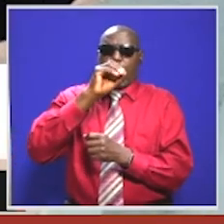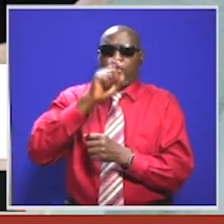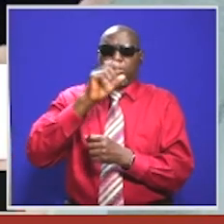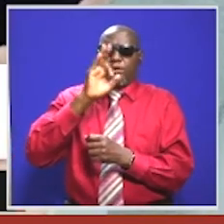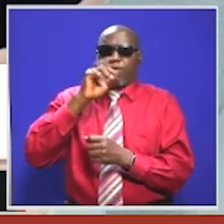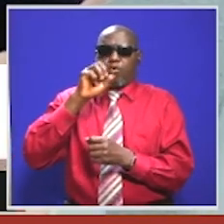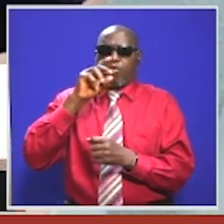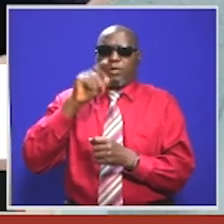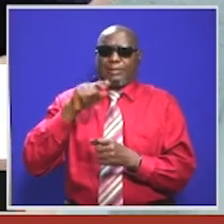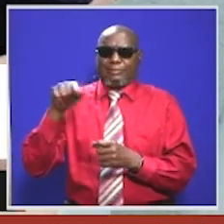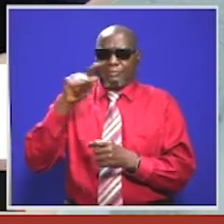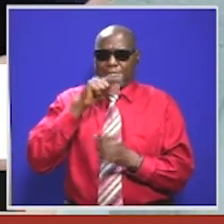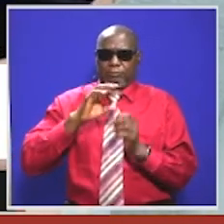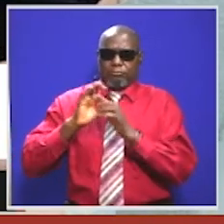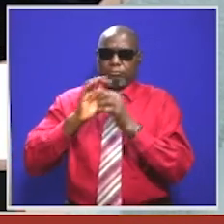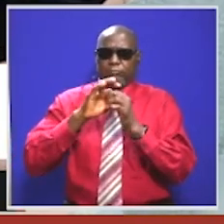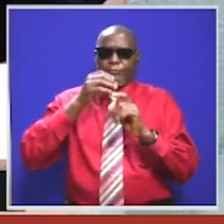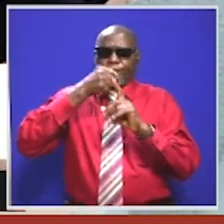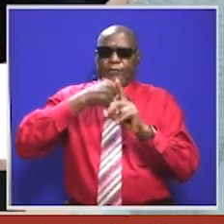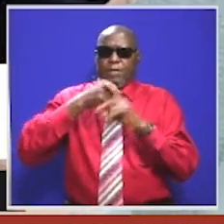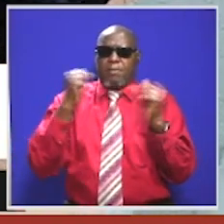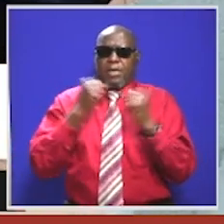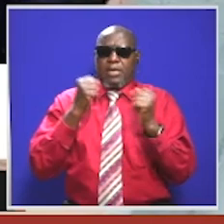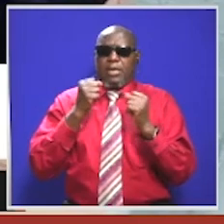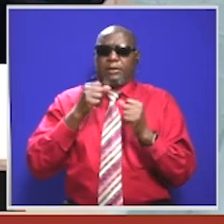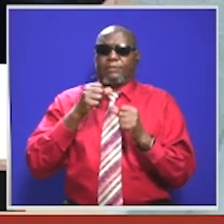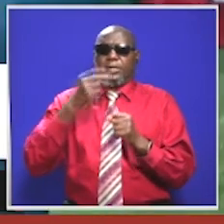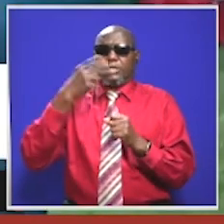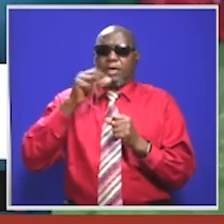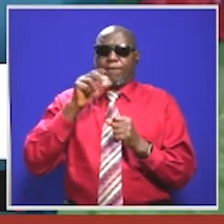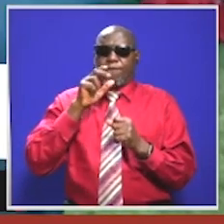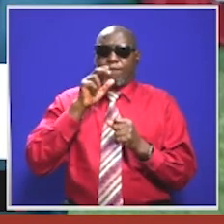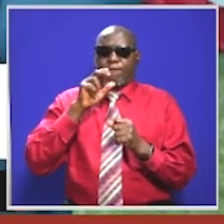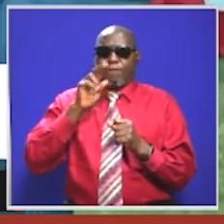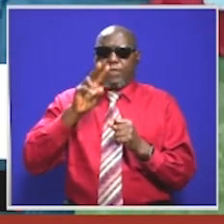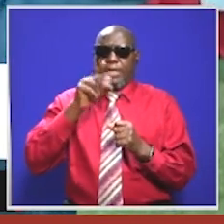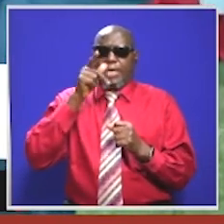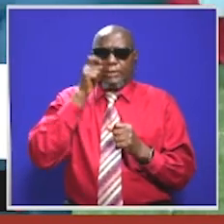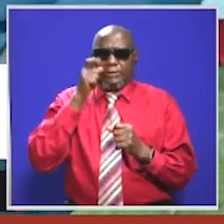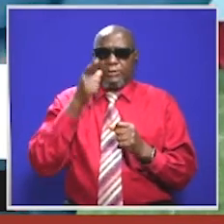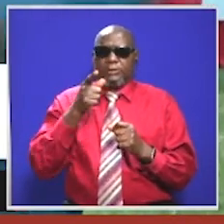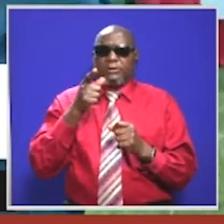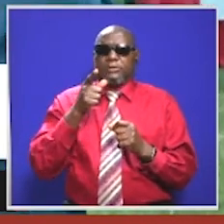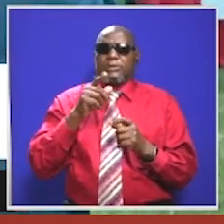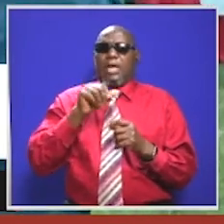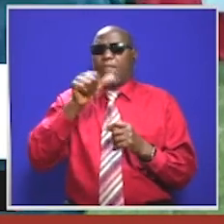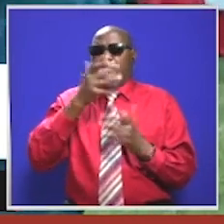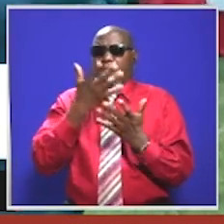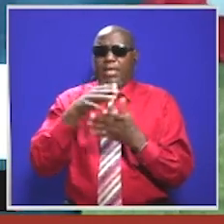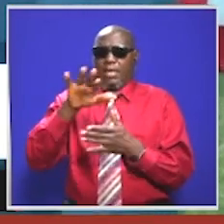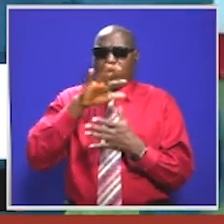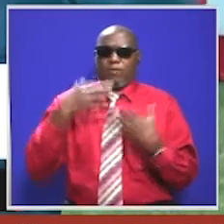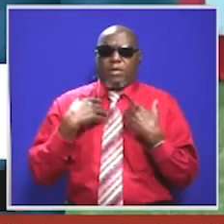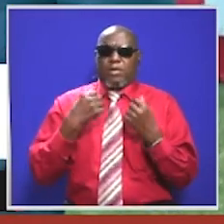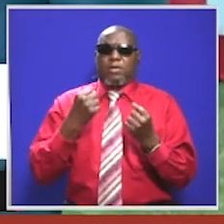katika mapambano dhidi ya malaria, virusi vya ukimwi na changamoto zingine za afya, hivyo maisha ya watu wengi na kuendesha